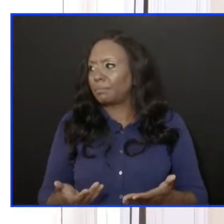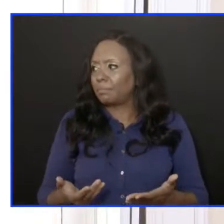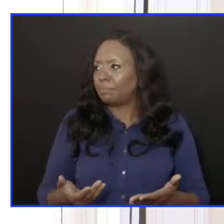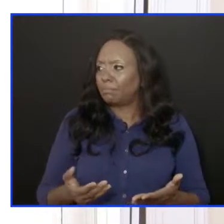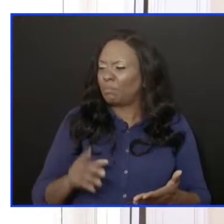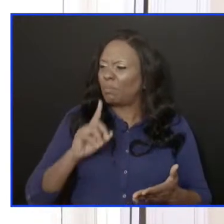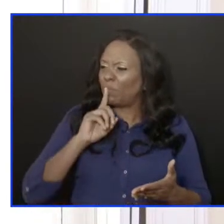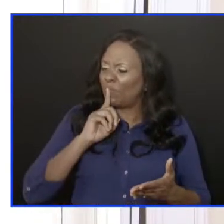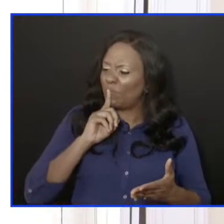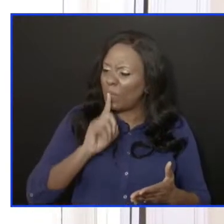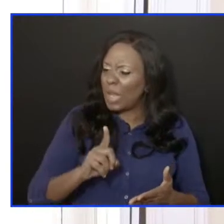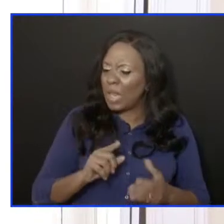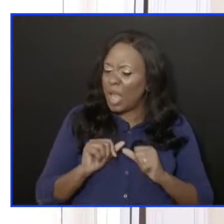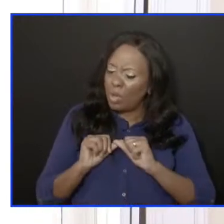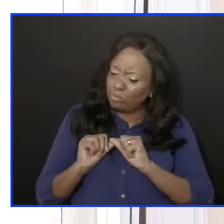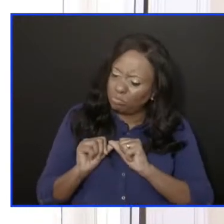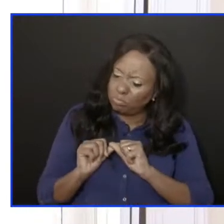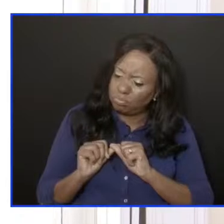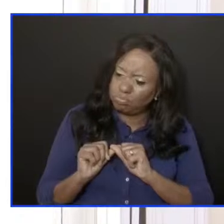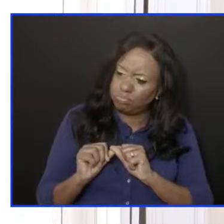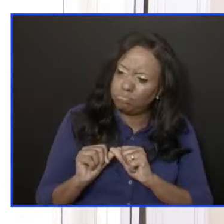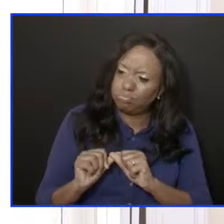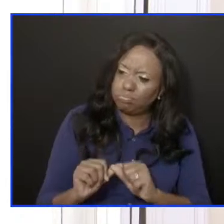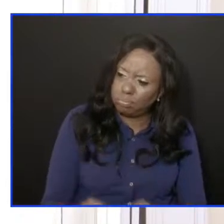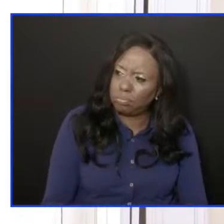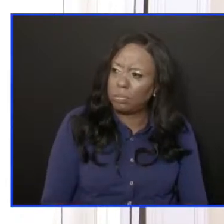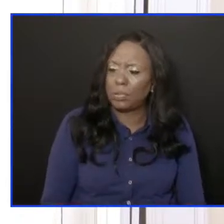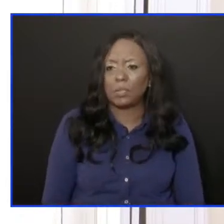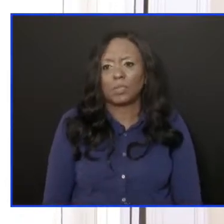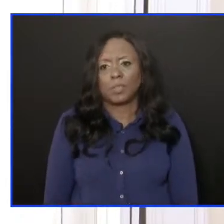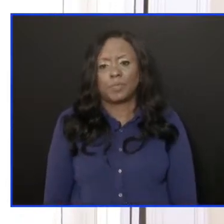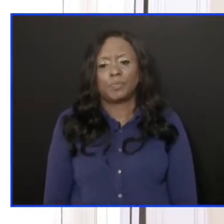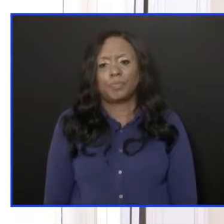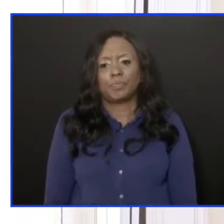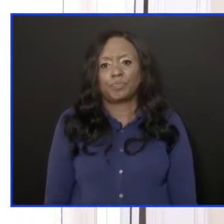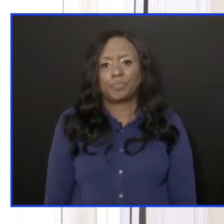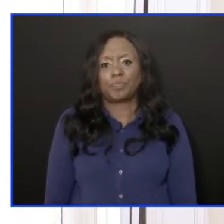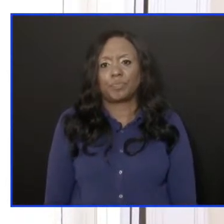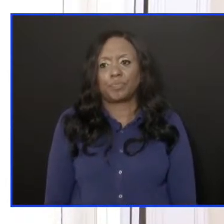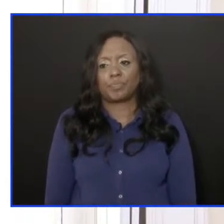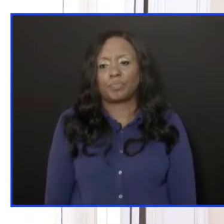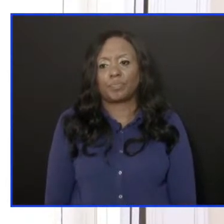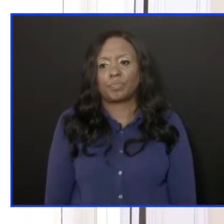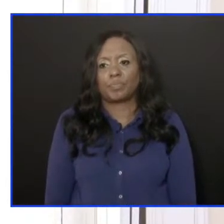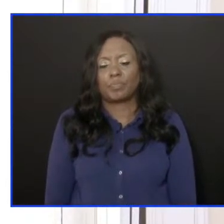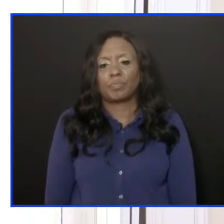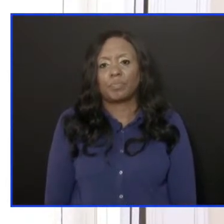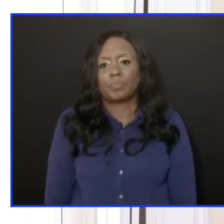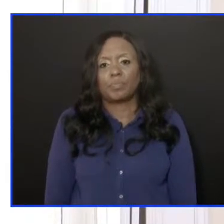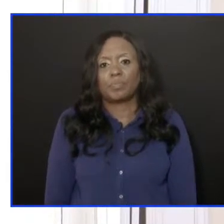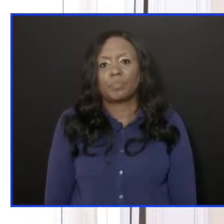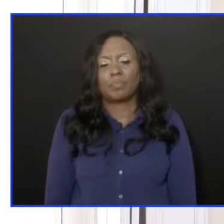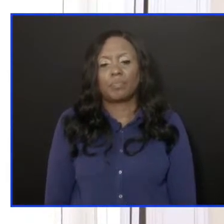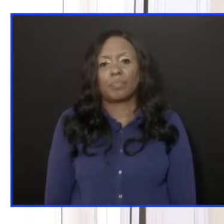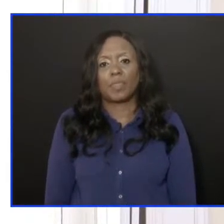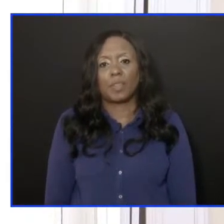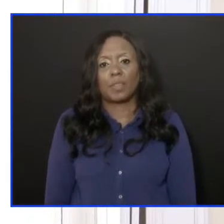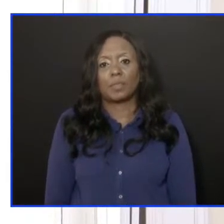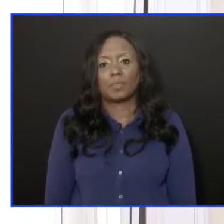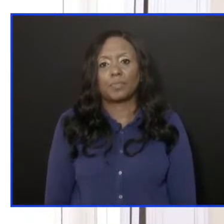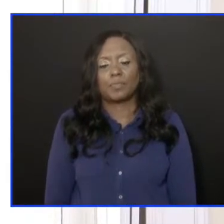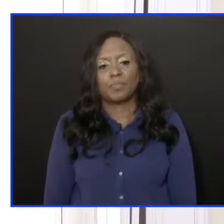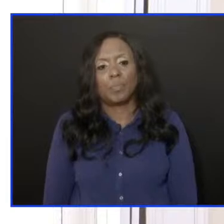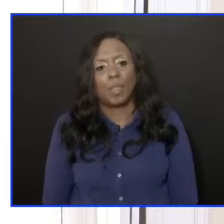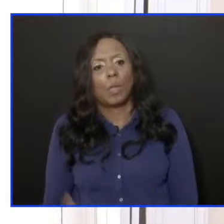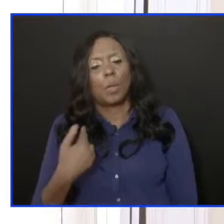message has been constant throughout. The reality is it is too early for us to be able to think that